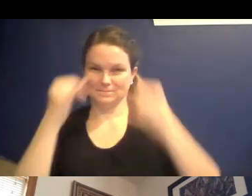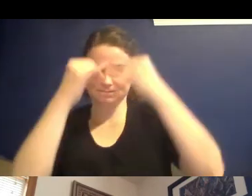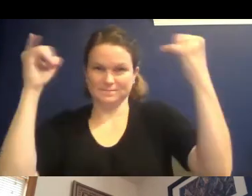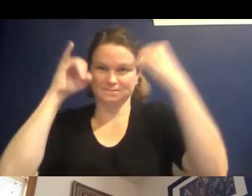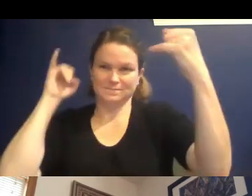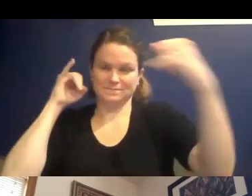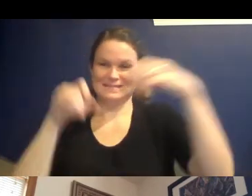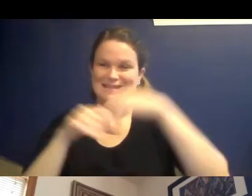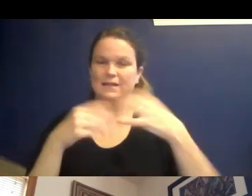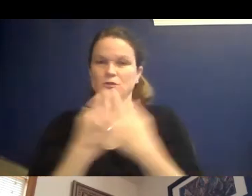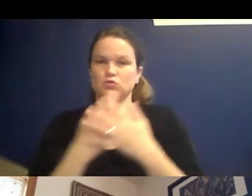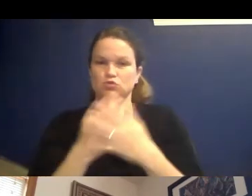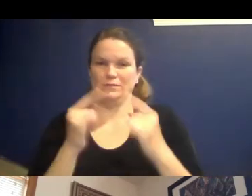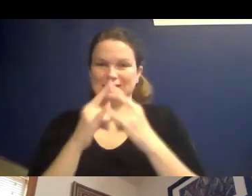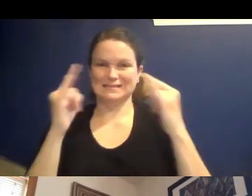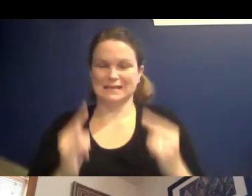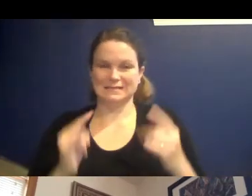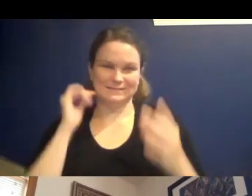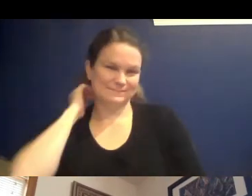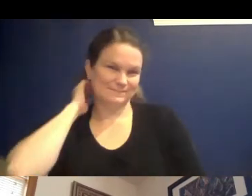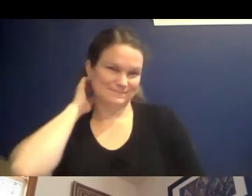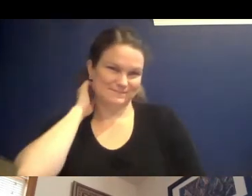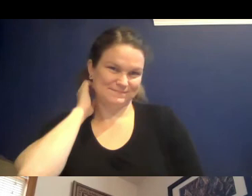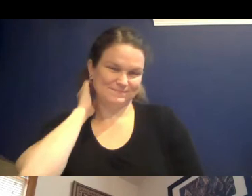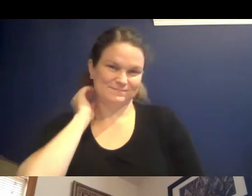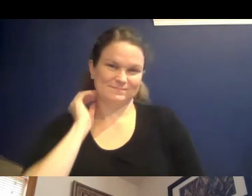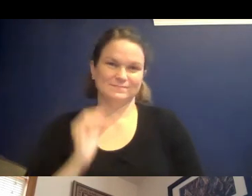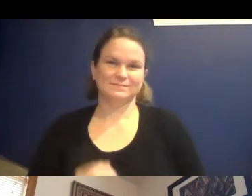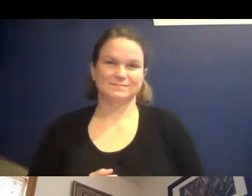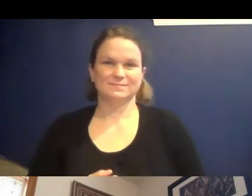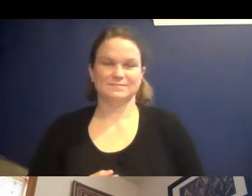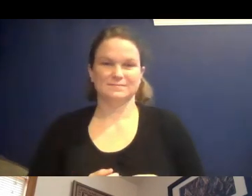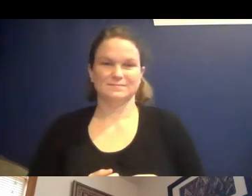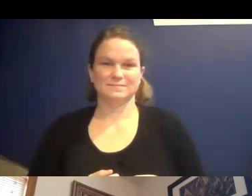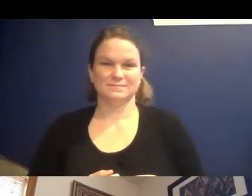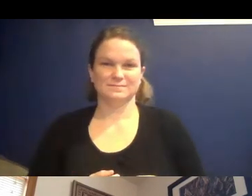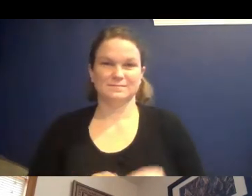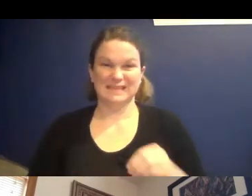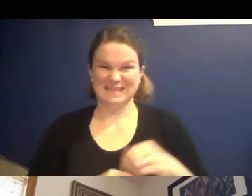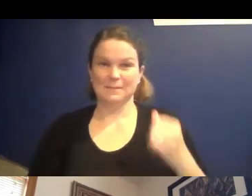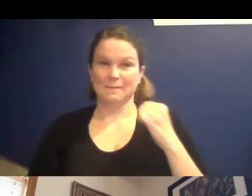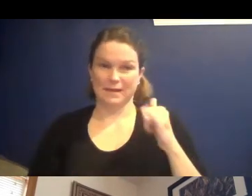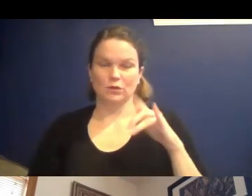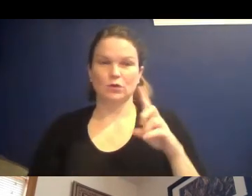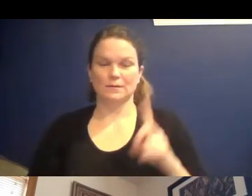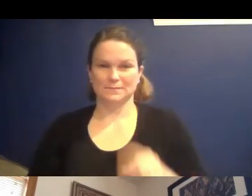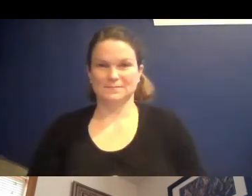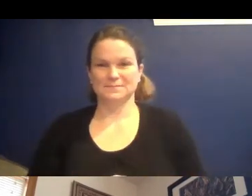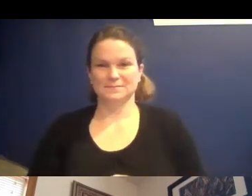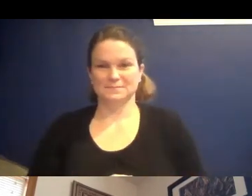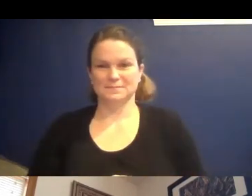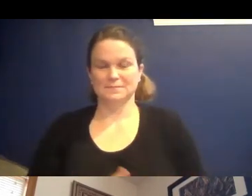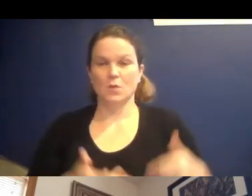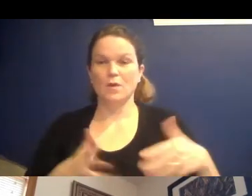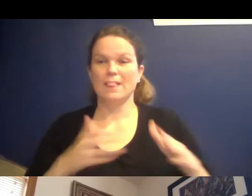inside that screen tent. So this is the inside of the screen tent in our backyard. And then we allowed the